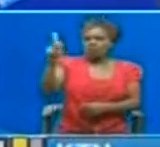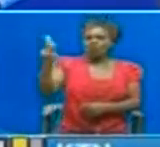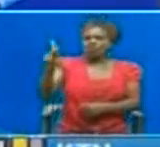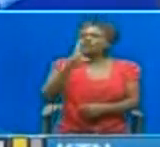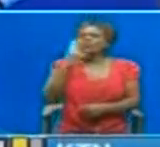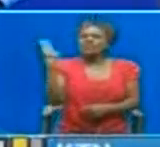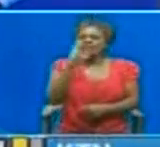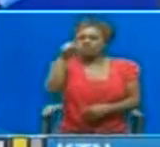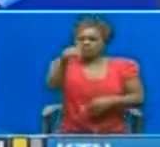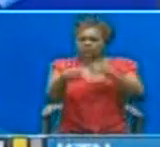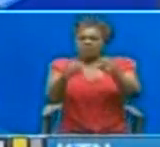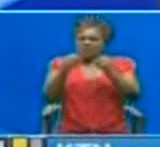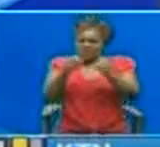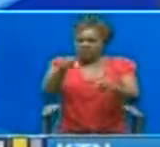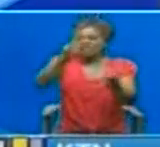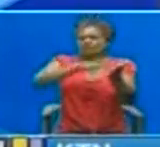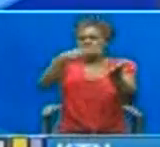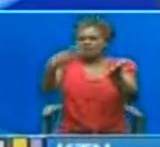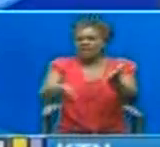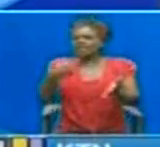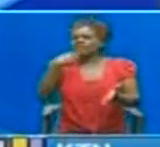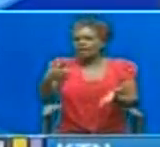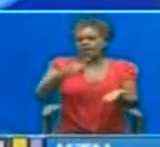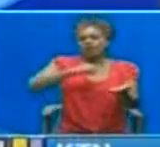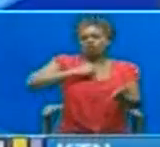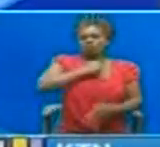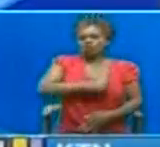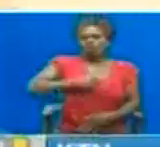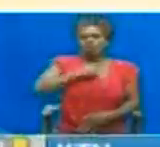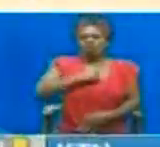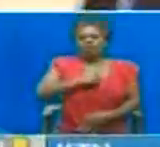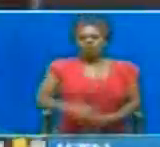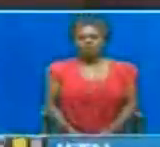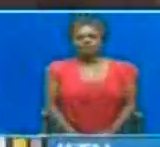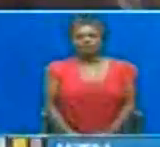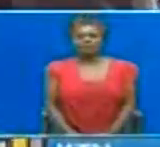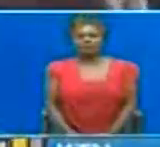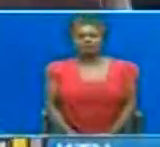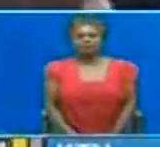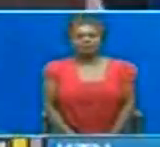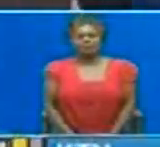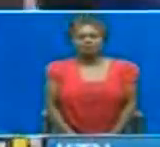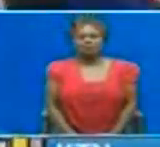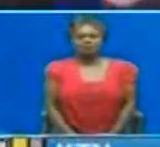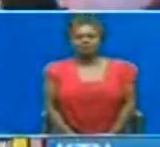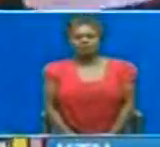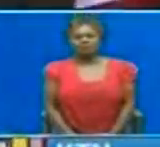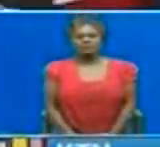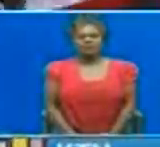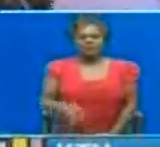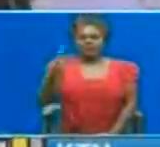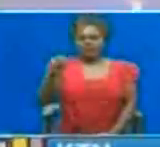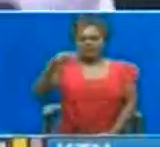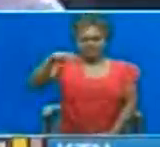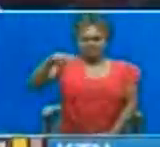risked prosecution should he fail to do this. Gatundu South